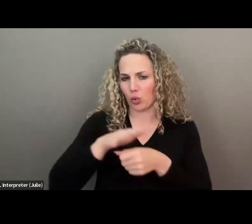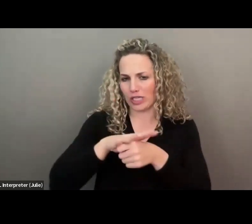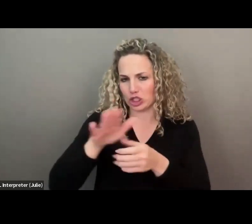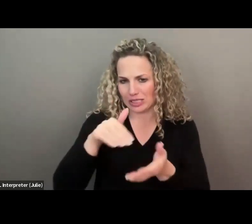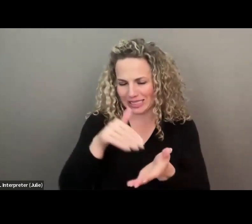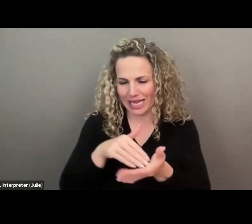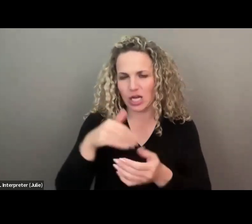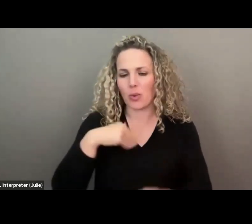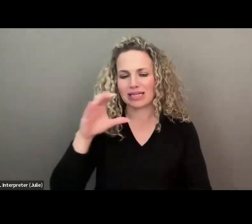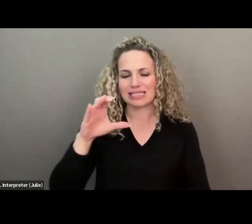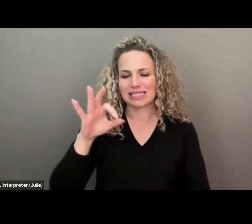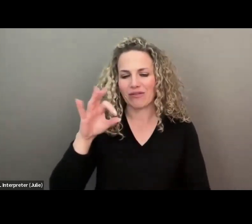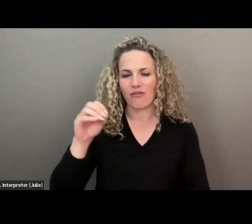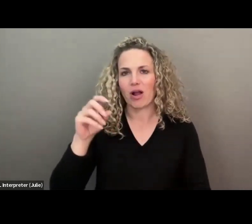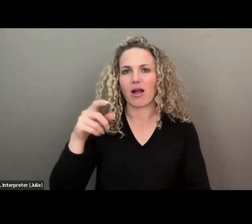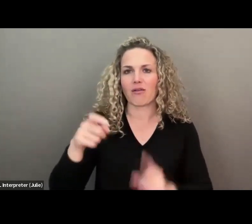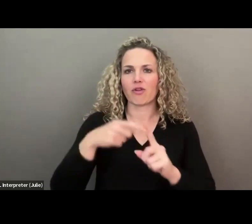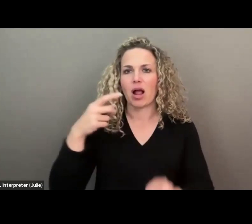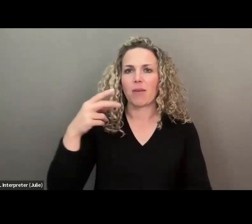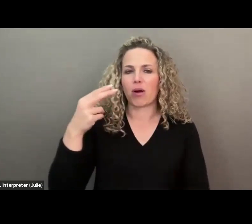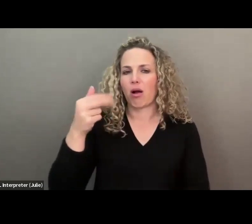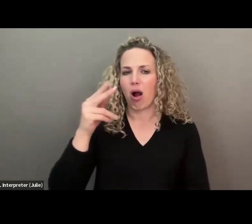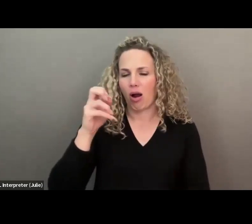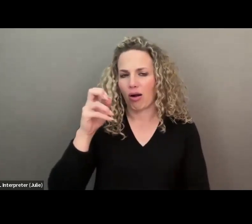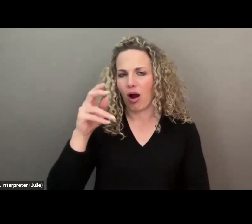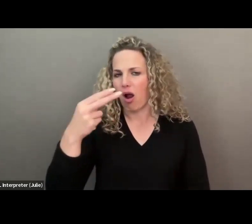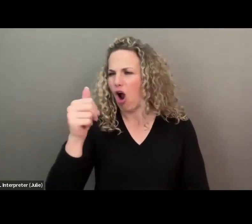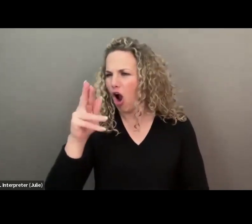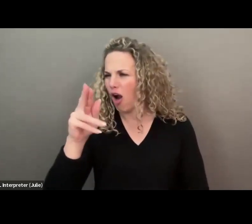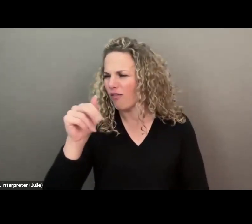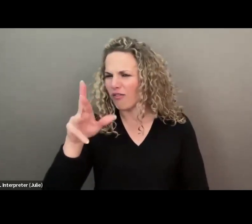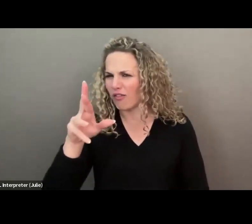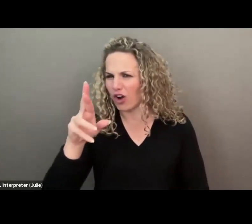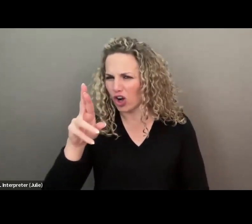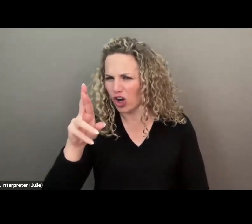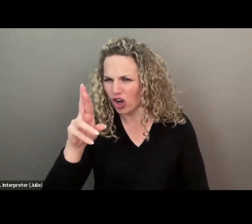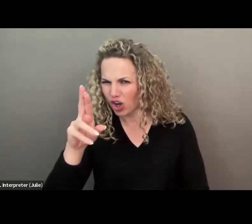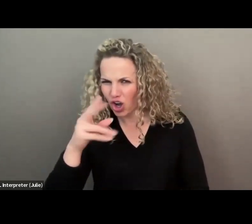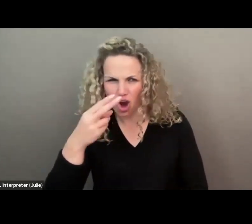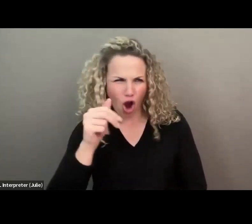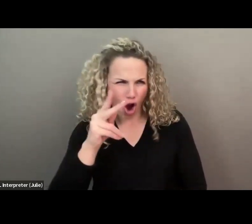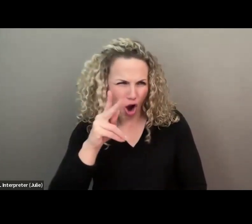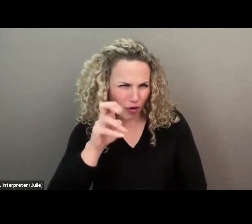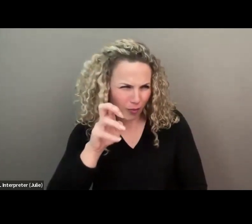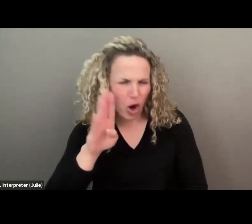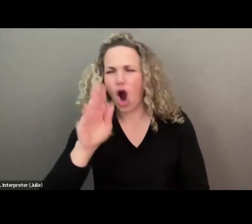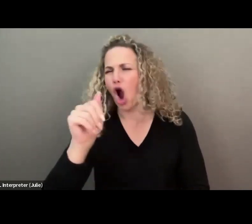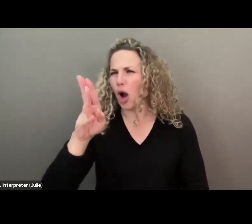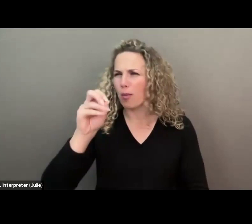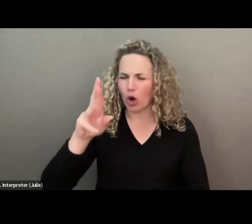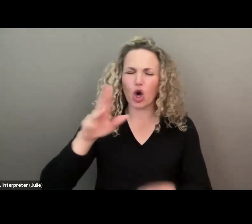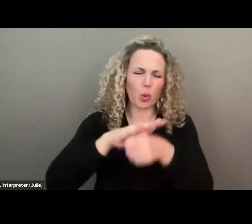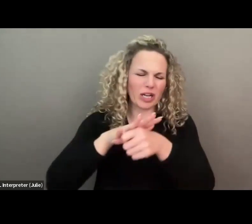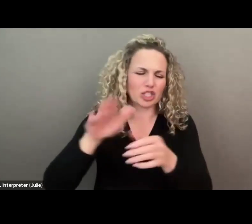had the CFO from Harbor Regional Center. I was wrong. It appears that the Department of Developmental Services is looking